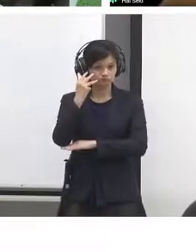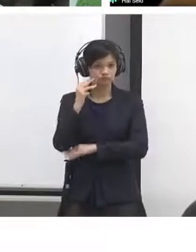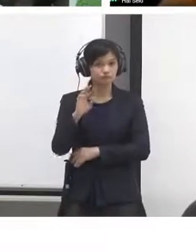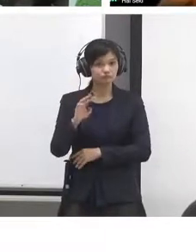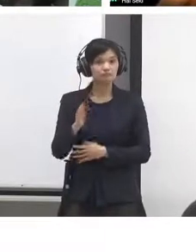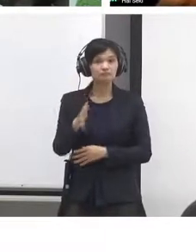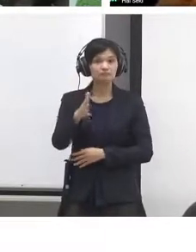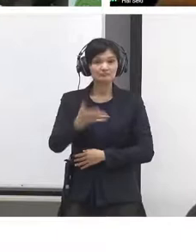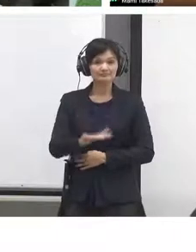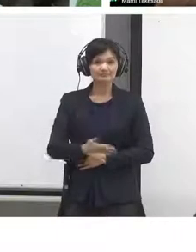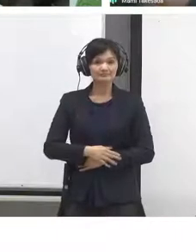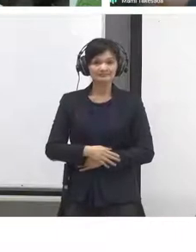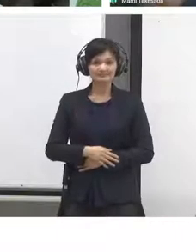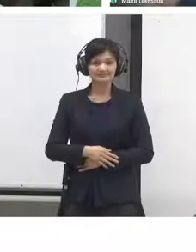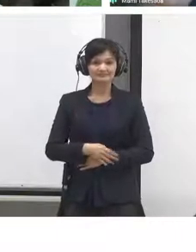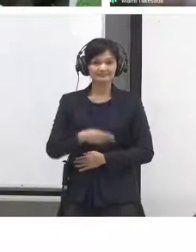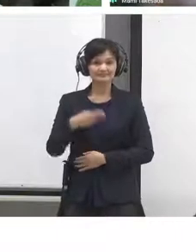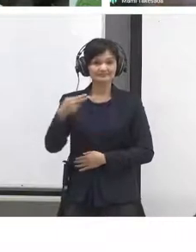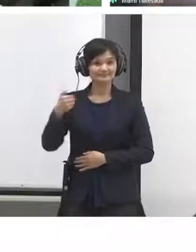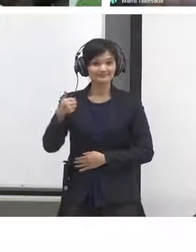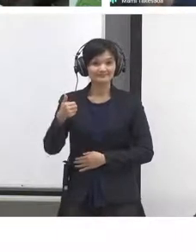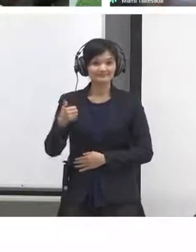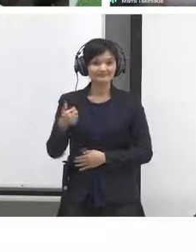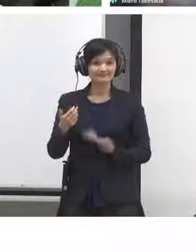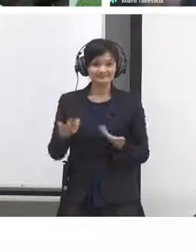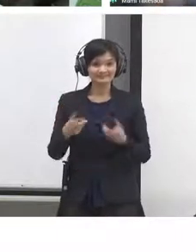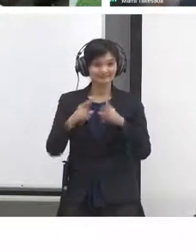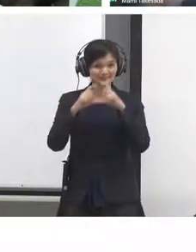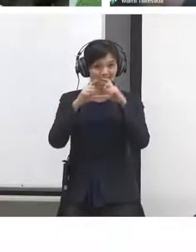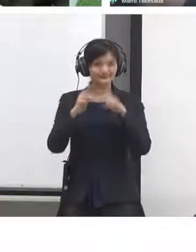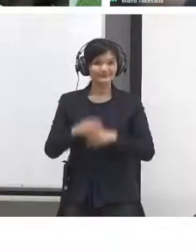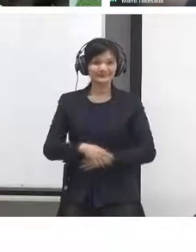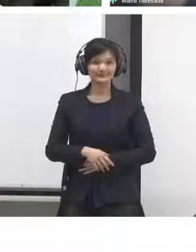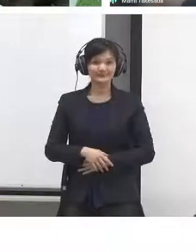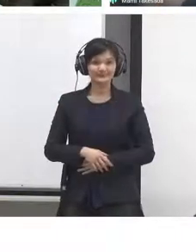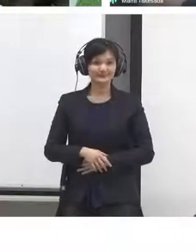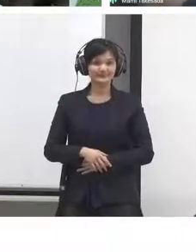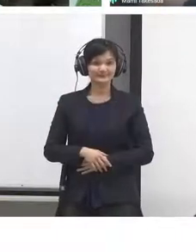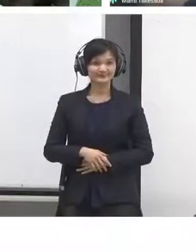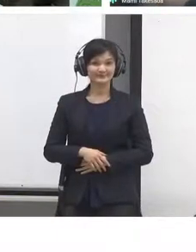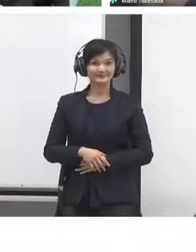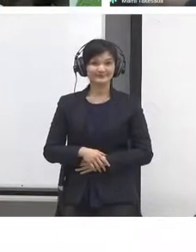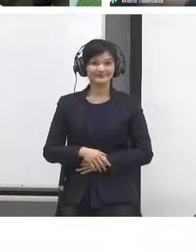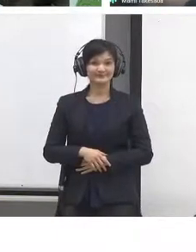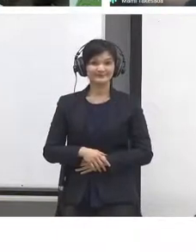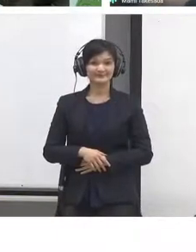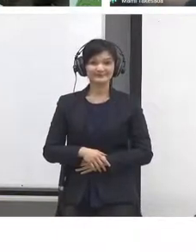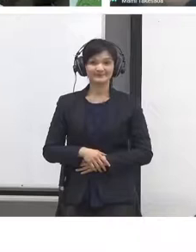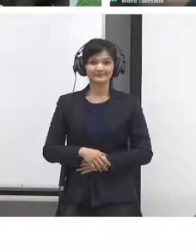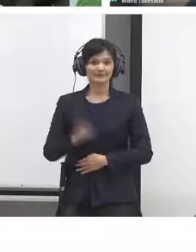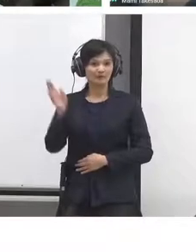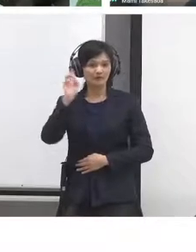Mami-san, please. Wait a minute, because the sounds are mixed. Can I ask again?